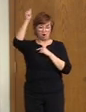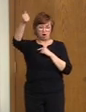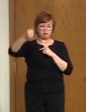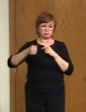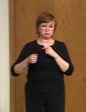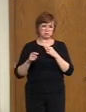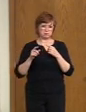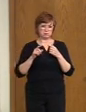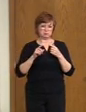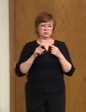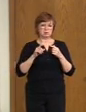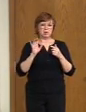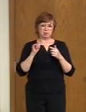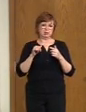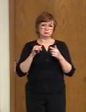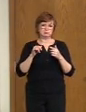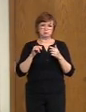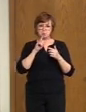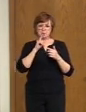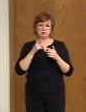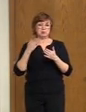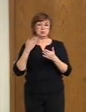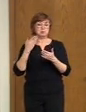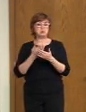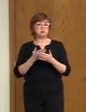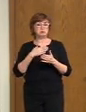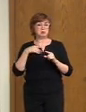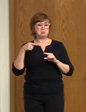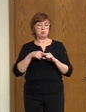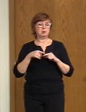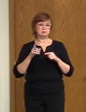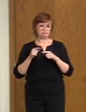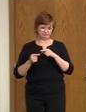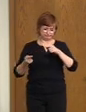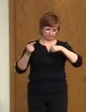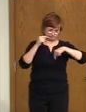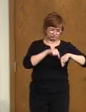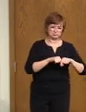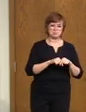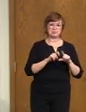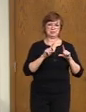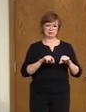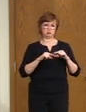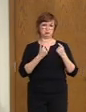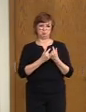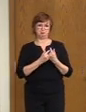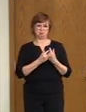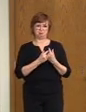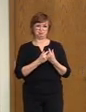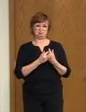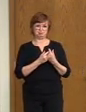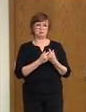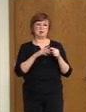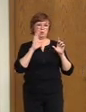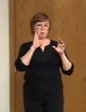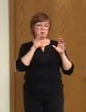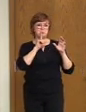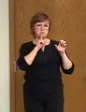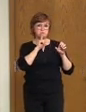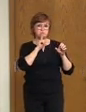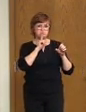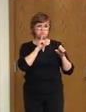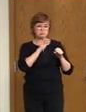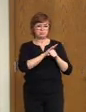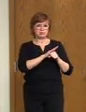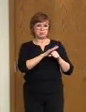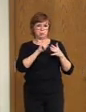We will really, the importance of that is to test the logistics of delivery and to basically ensure that we are prepared to